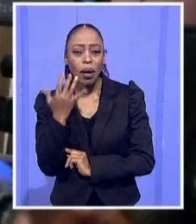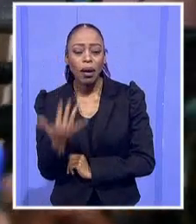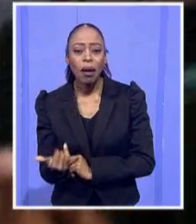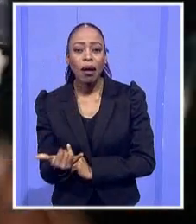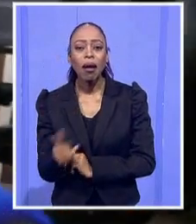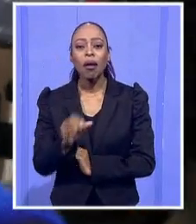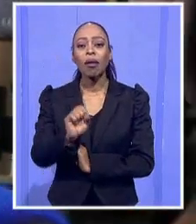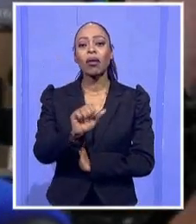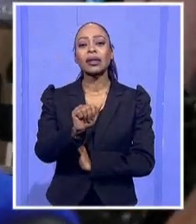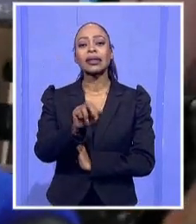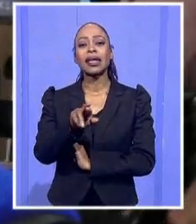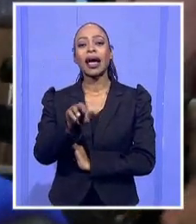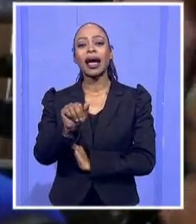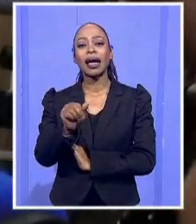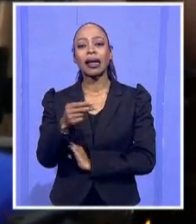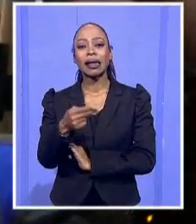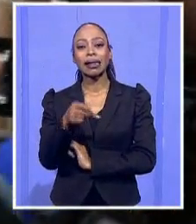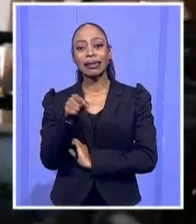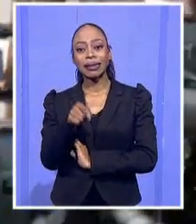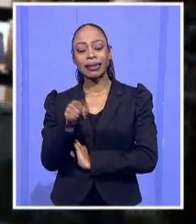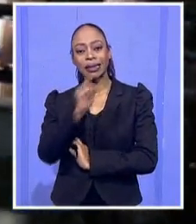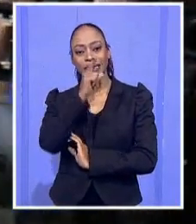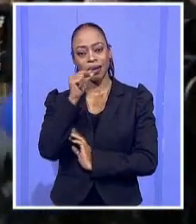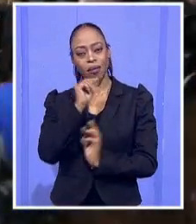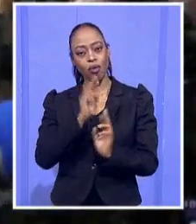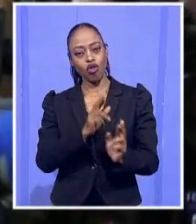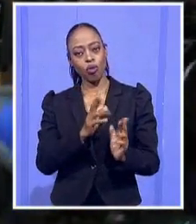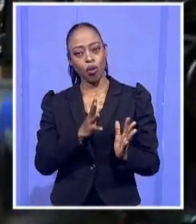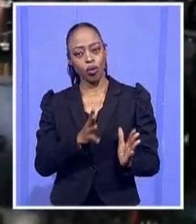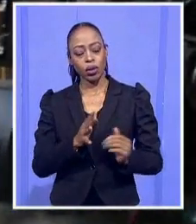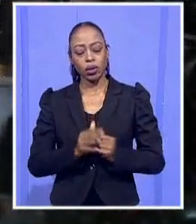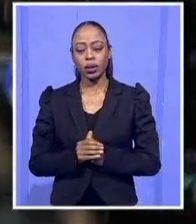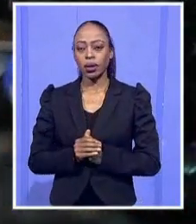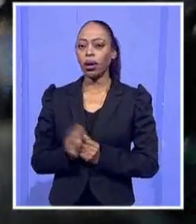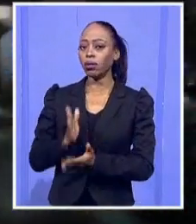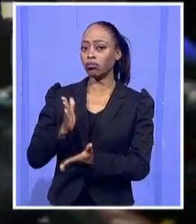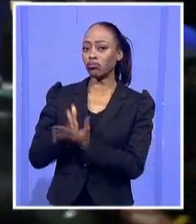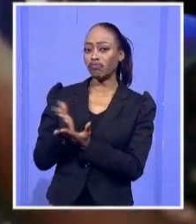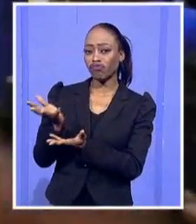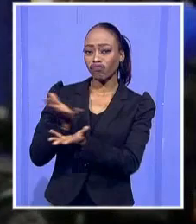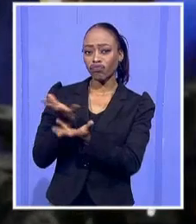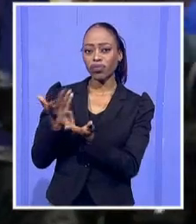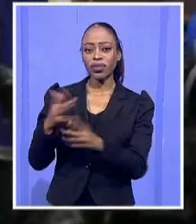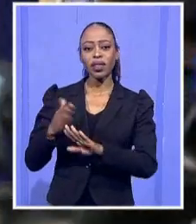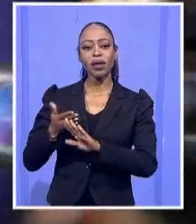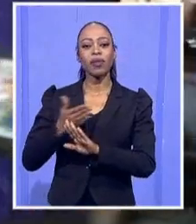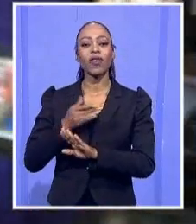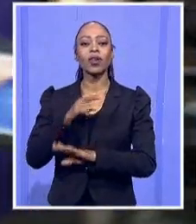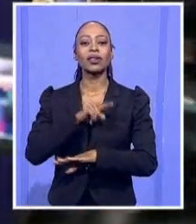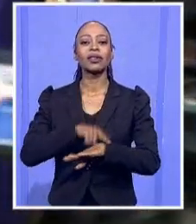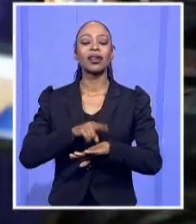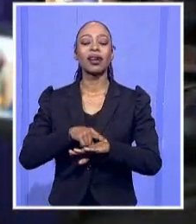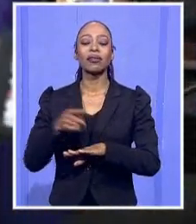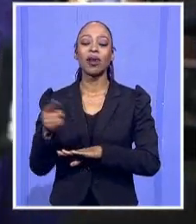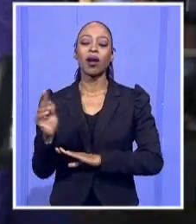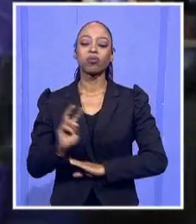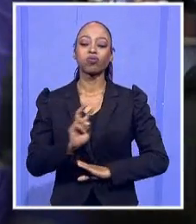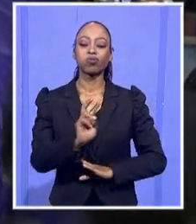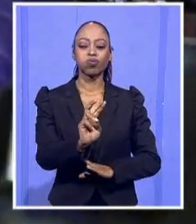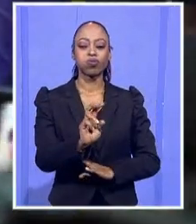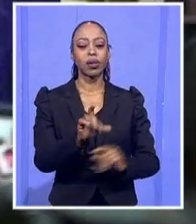know if you've had the opportunity to perhaps engage with Mr. Odinga earlier when he was making his way to the polling station, and what